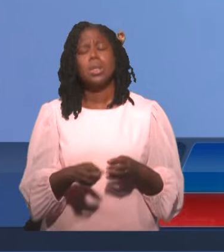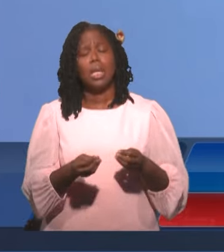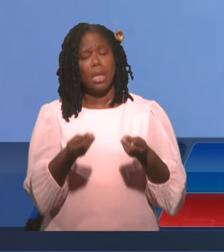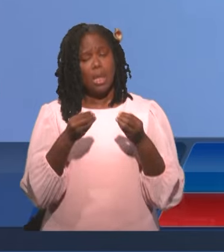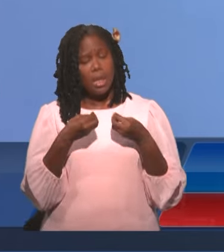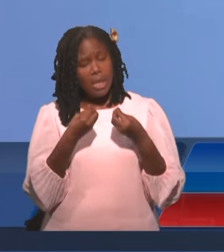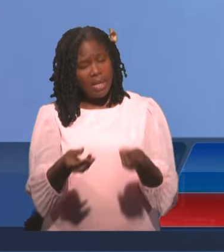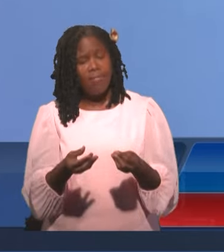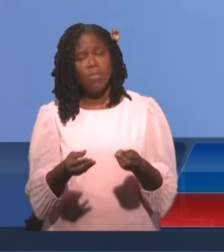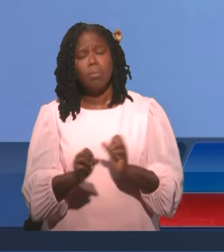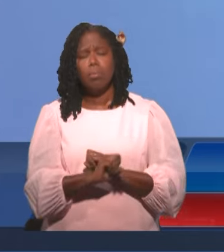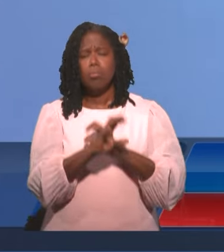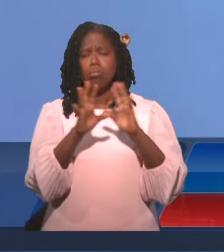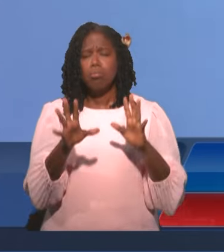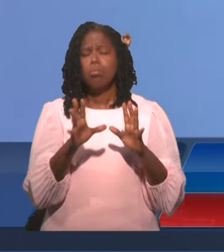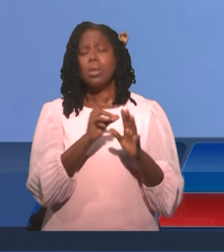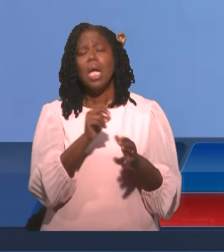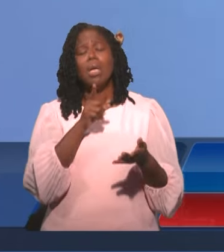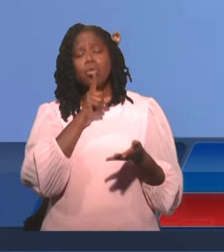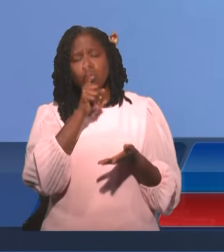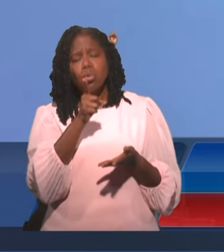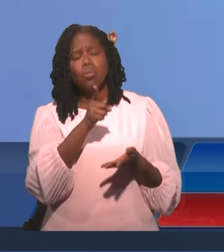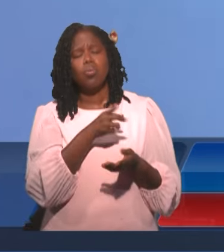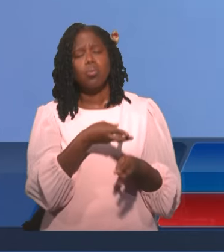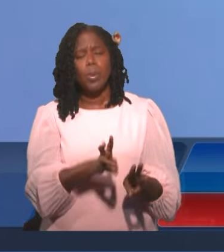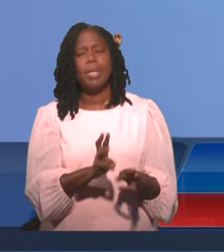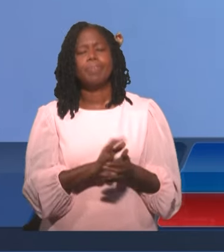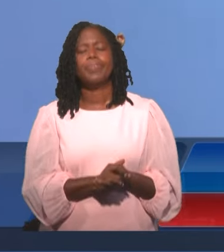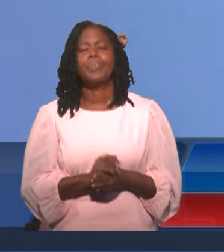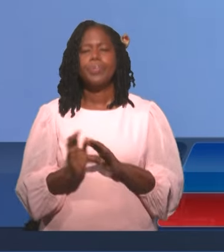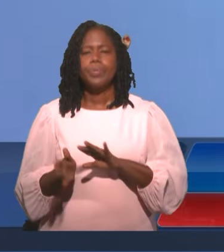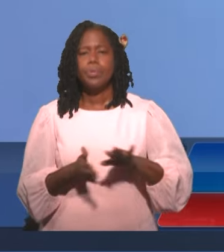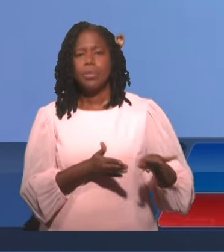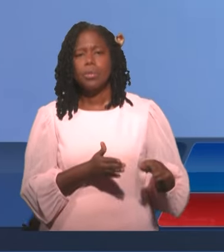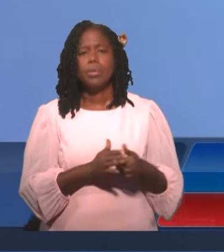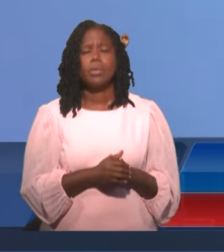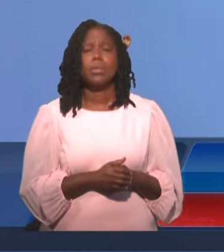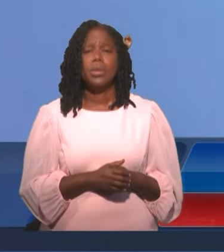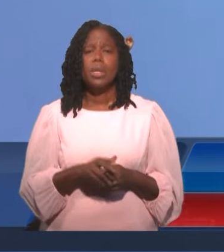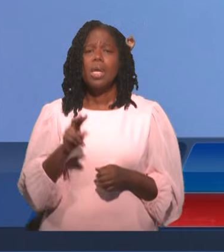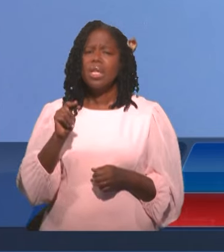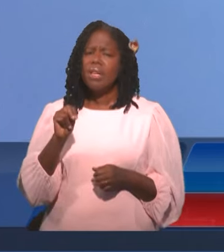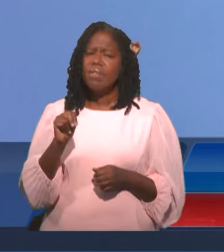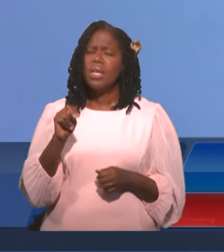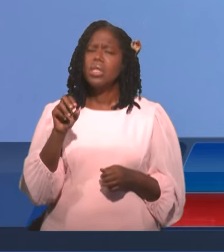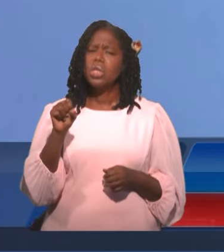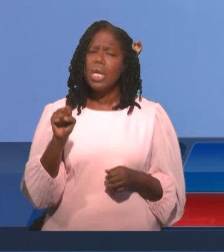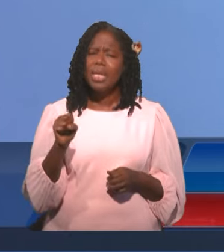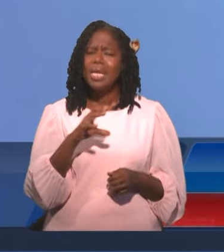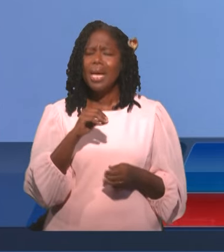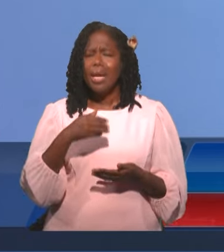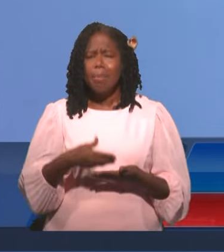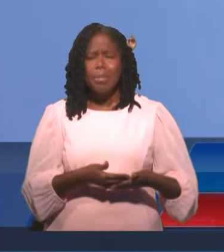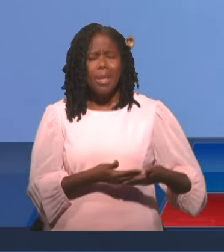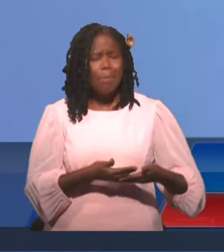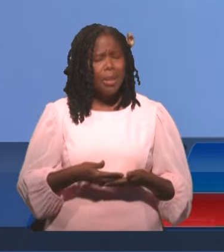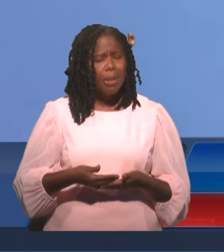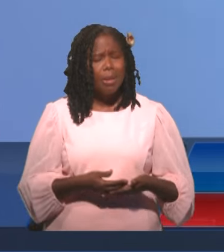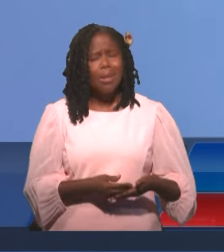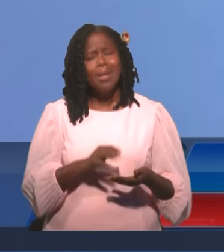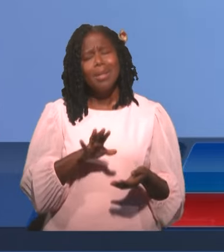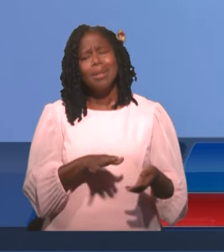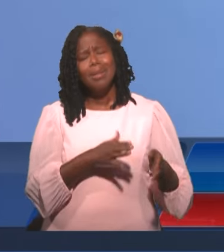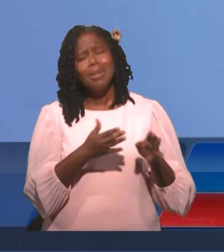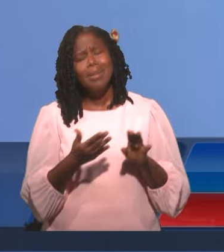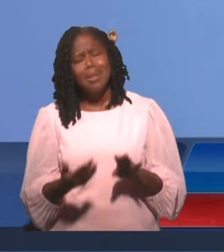Another call is being made for an independent investigation into the deaths of Nadea Shangie and her baby, Zeniah, who died at the Scarborough General Hospital